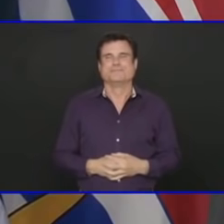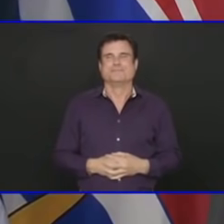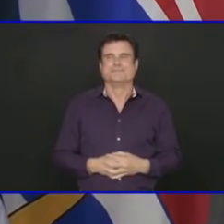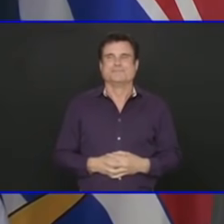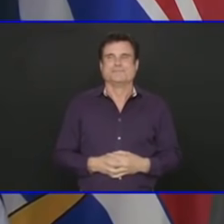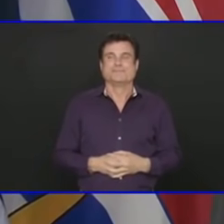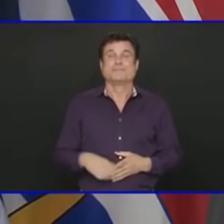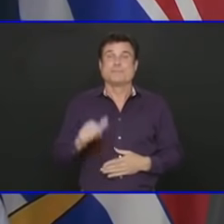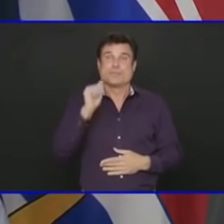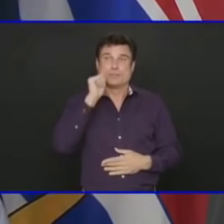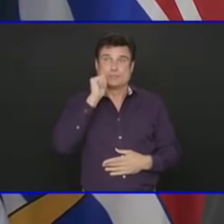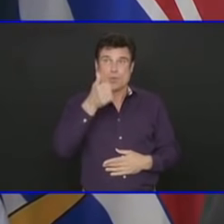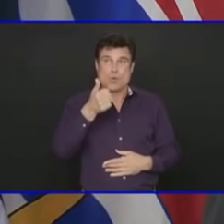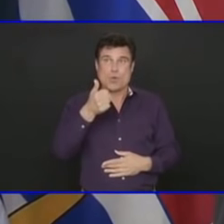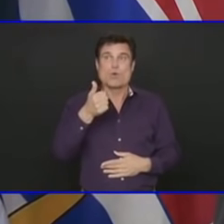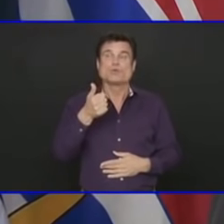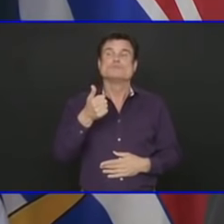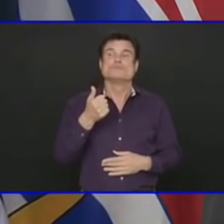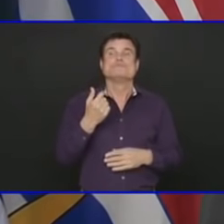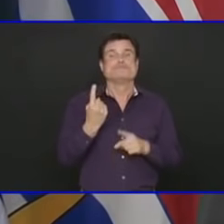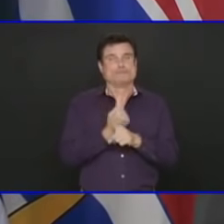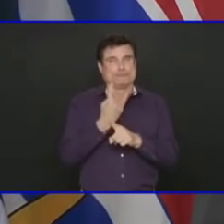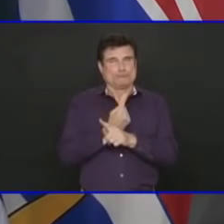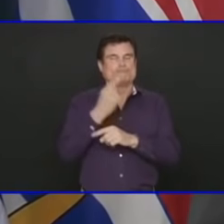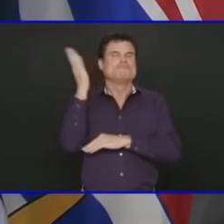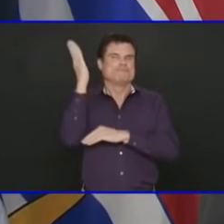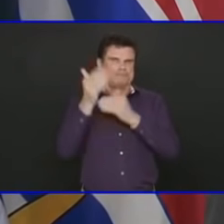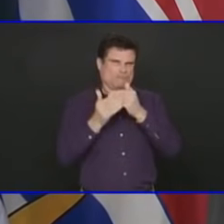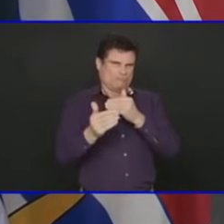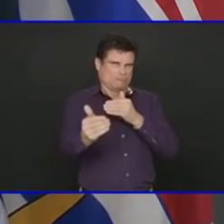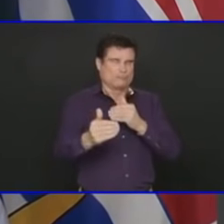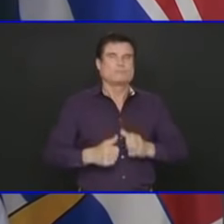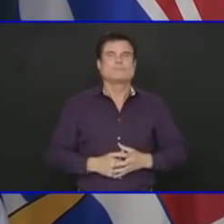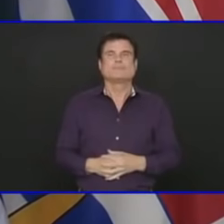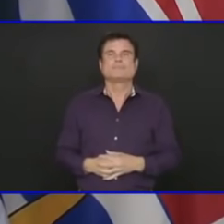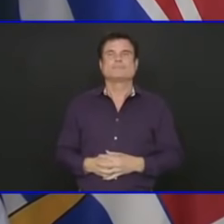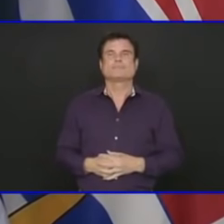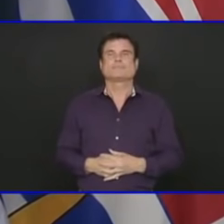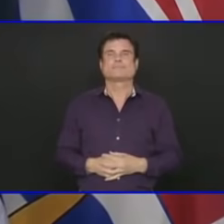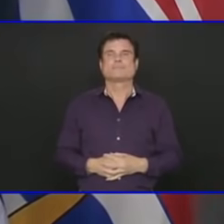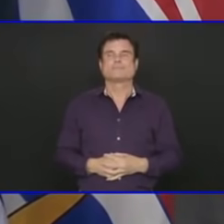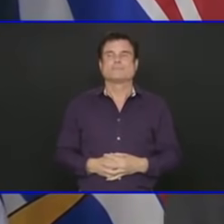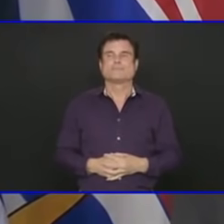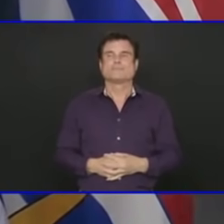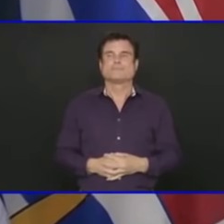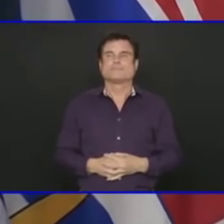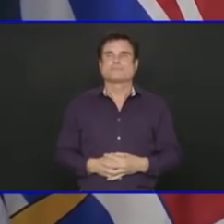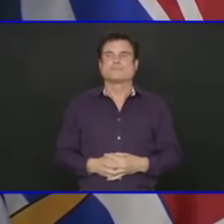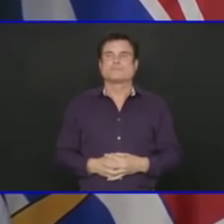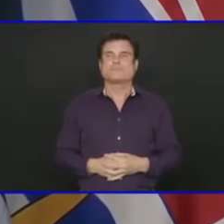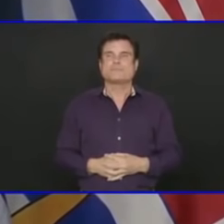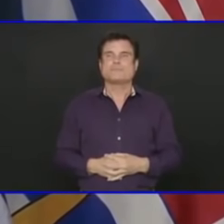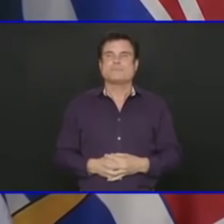about where we've been and perhaps where we're going. And so with that, I'm honored to introduce Dr. Bonnie Henry.